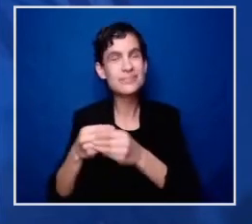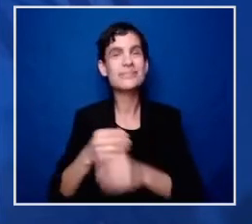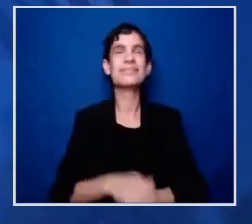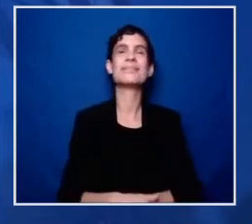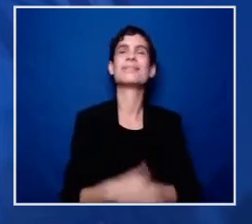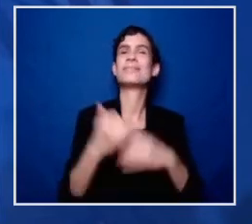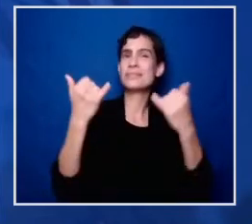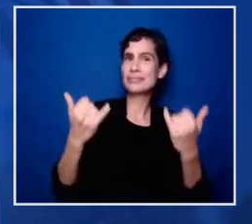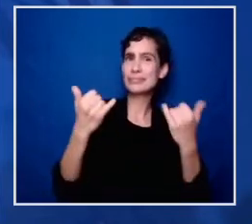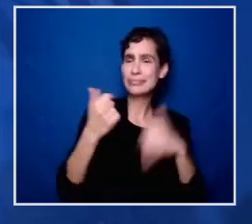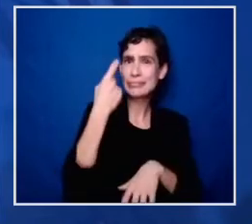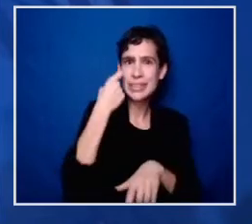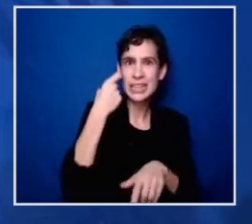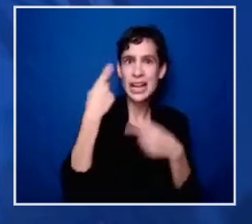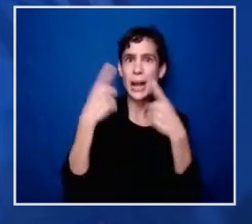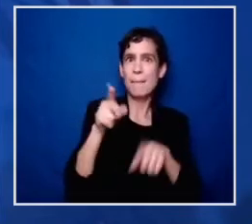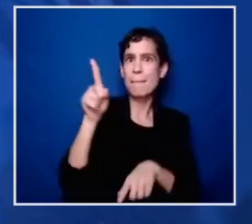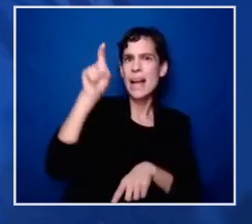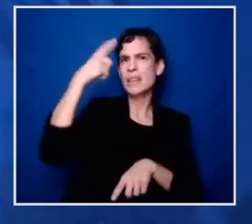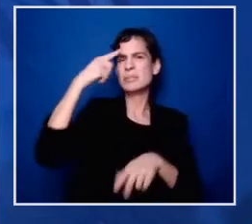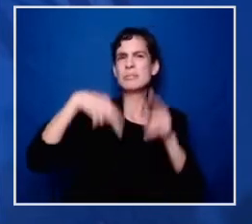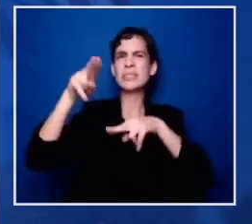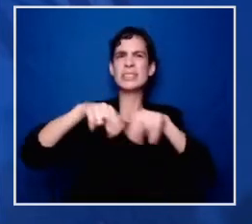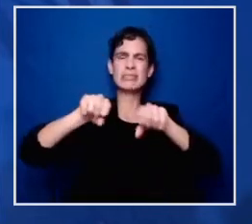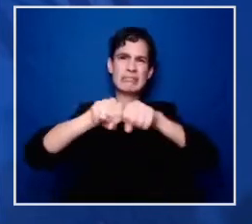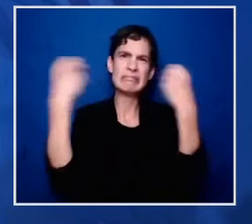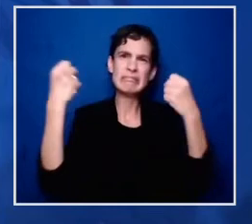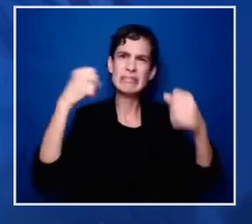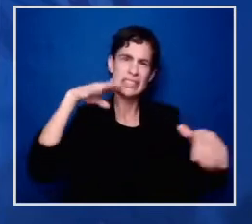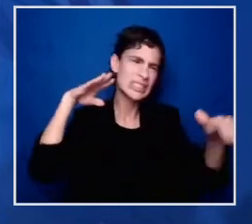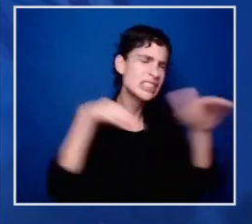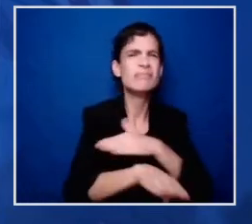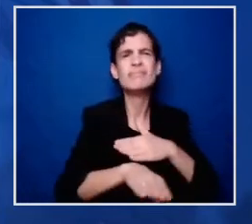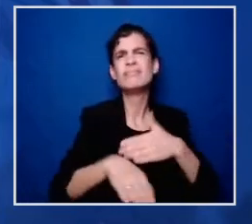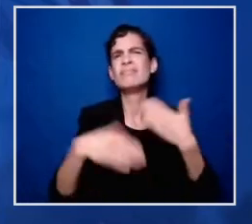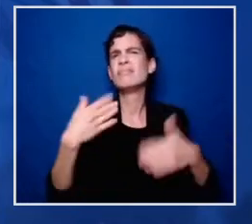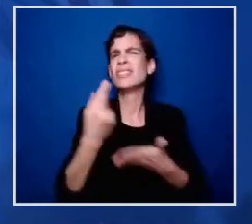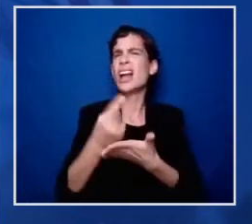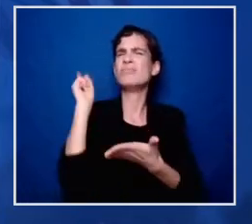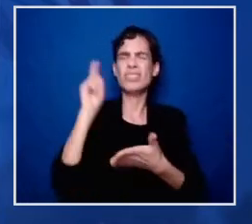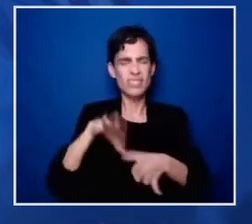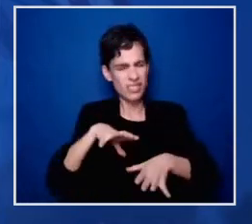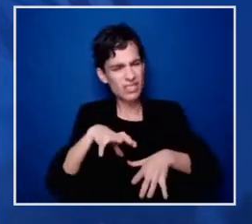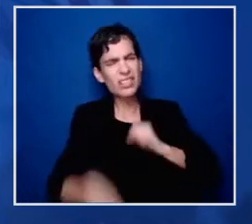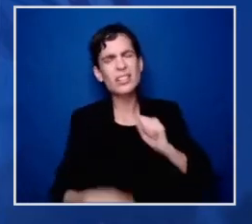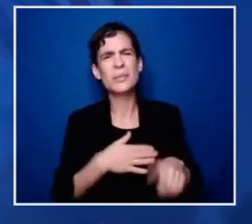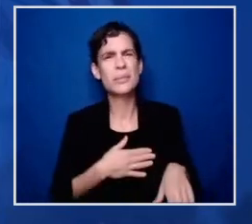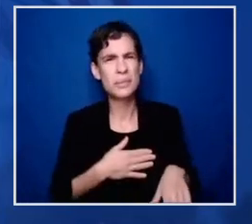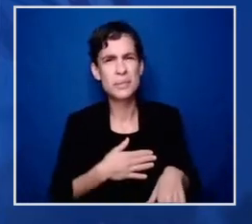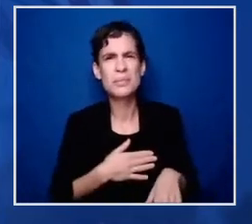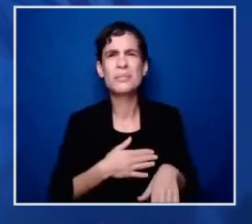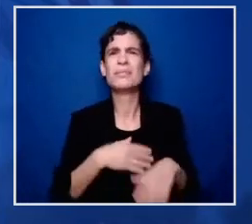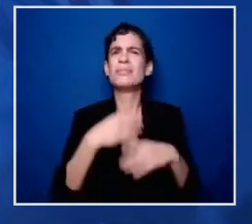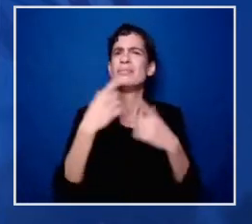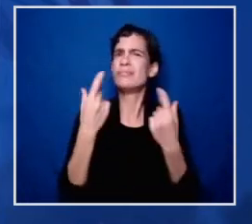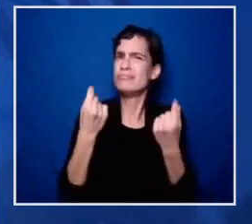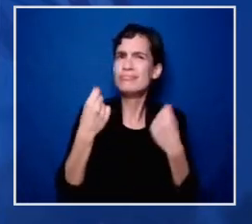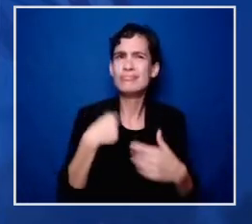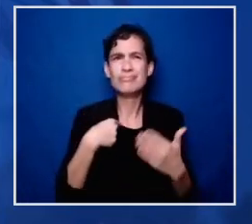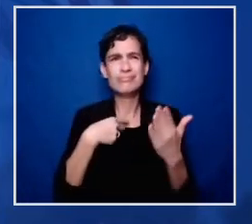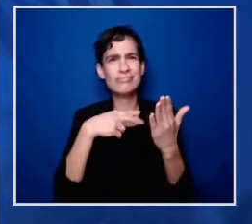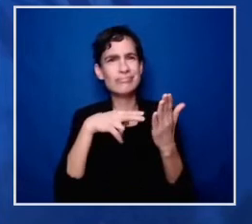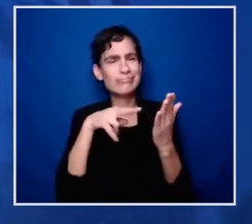week, I found myself reaching for Dr. King's book, Where Do We Go From Here? Chaos or Community? It's no secret that